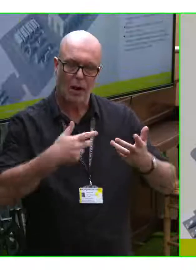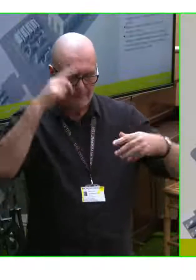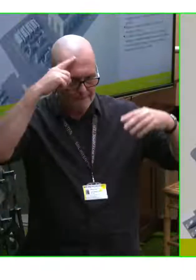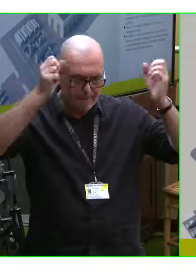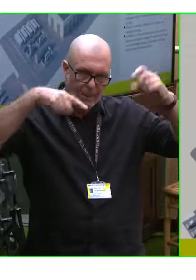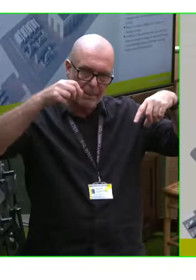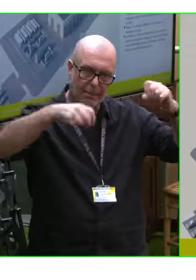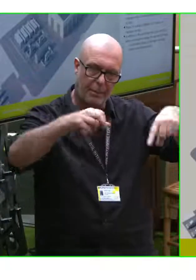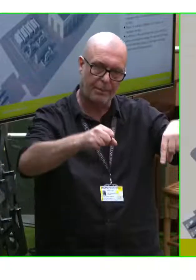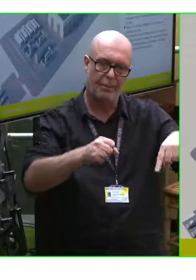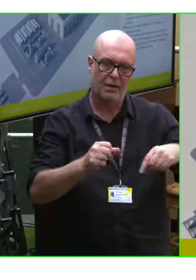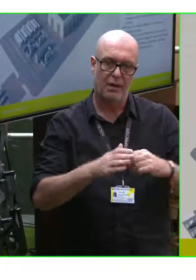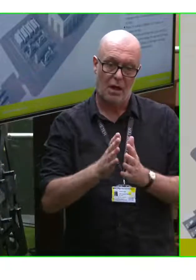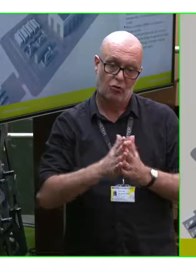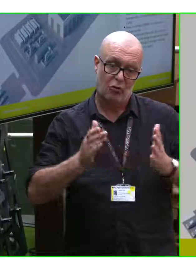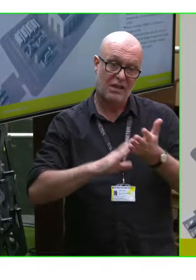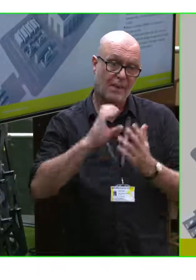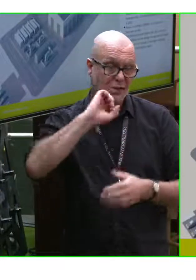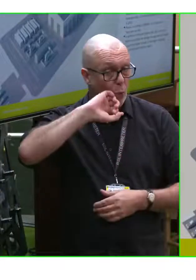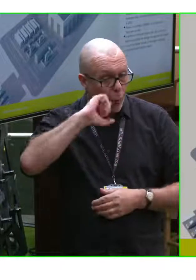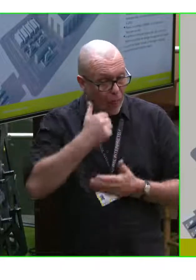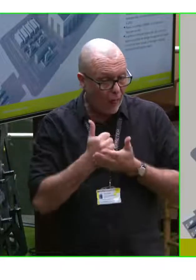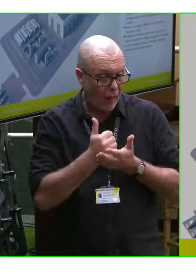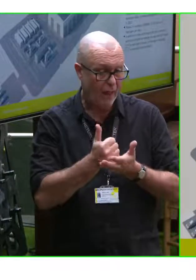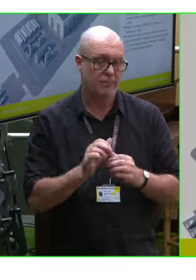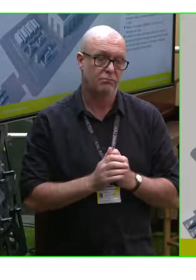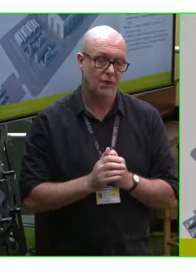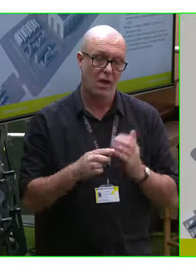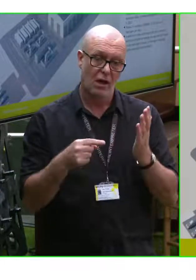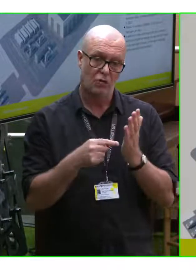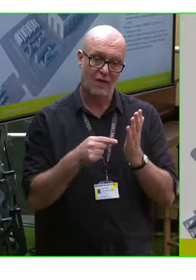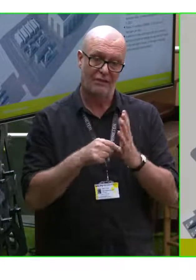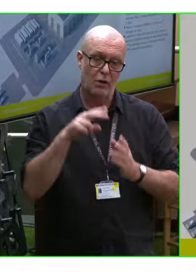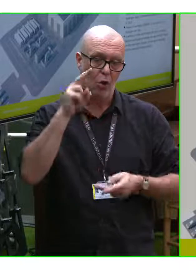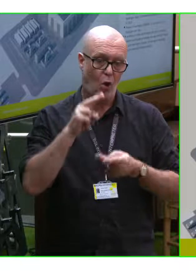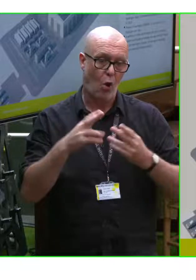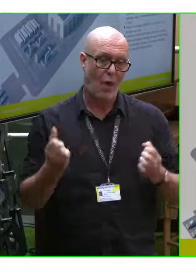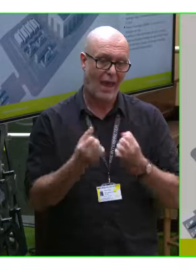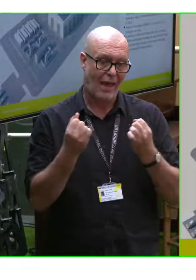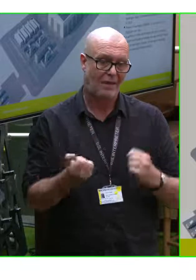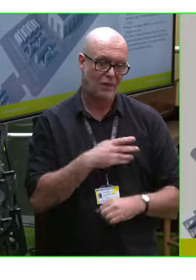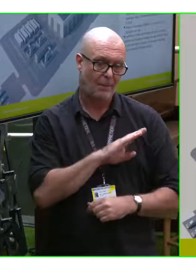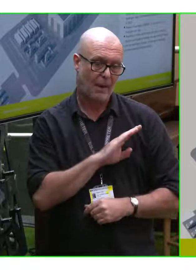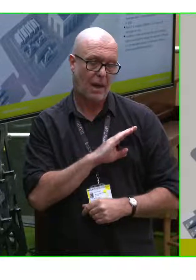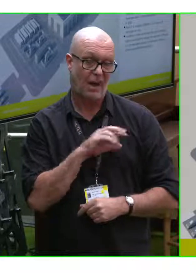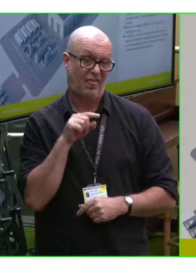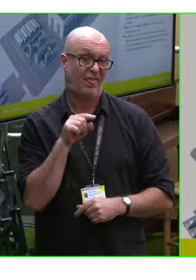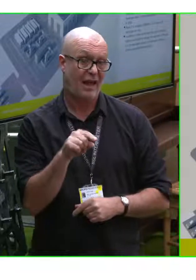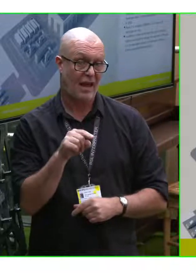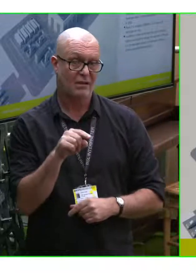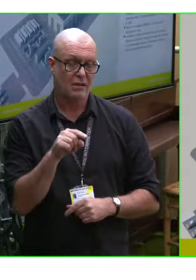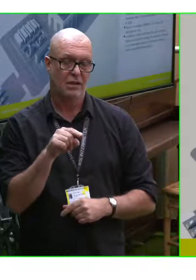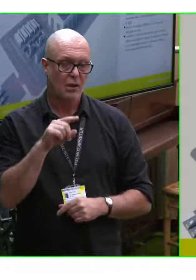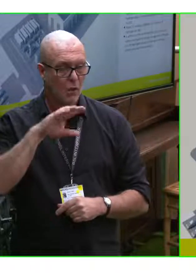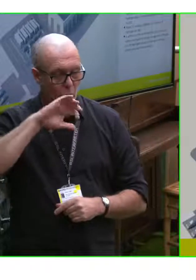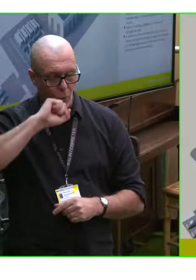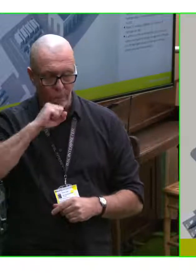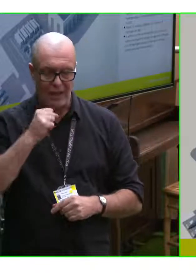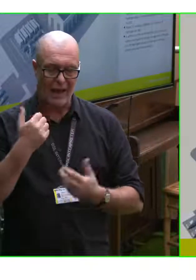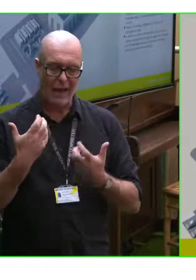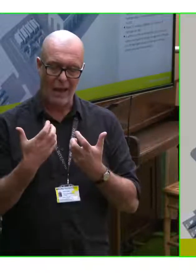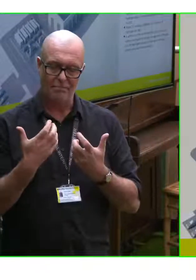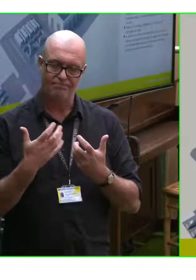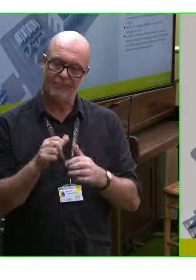me. Trafford Low Carbon Energy Park is our solution to producing hydrogen at scale, and that will be green hydrogen. And the